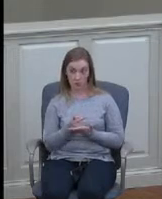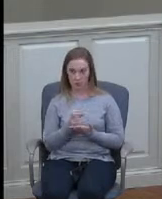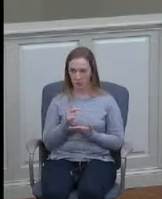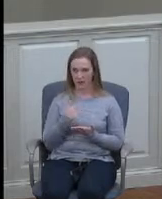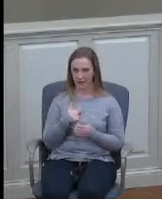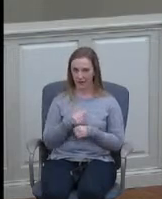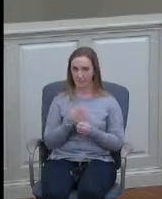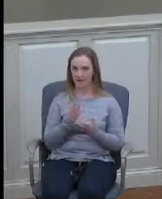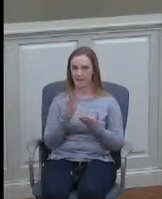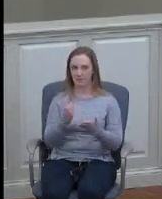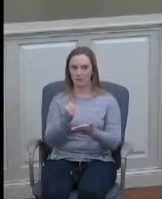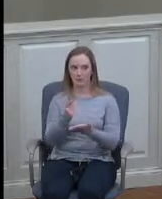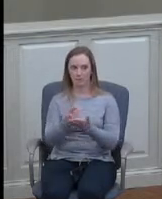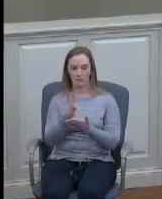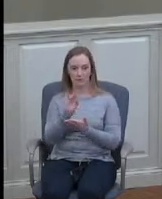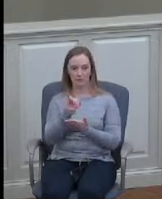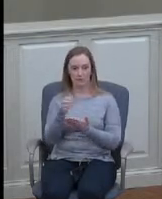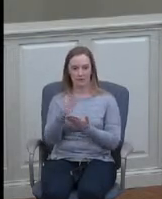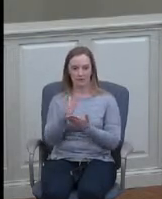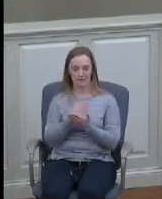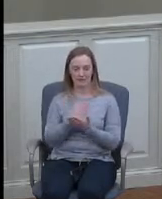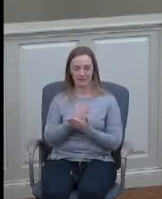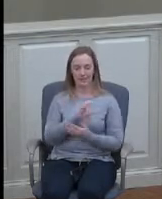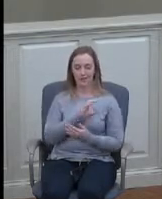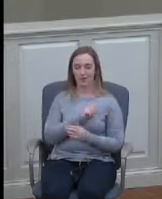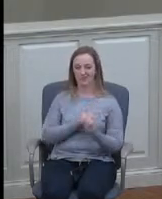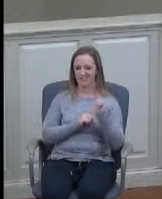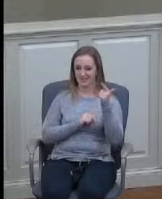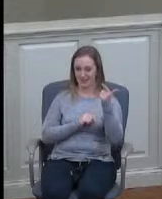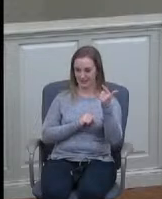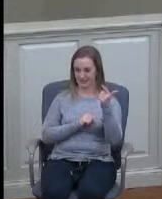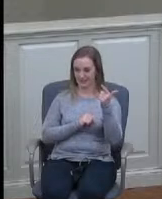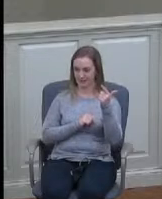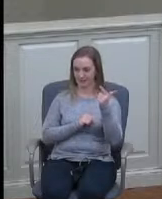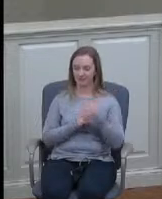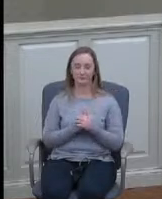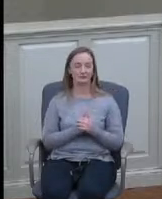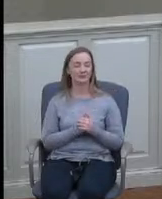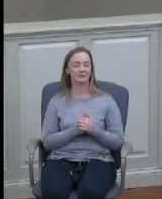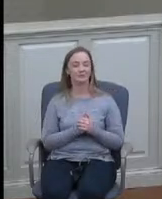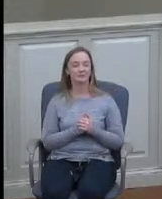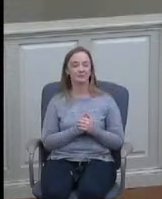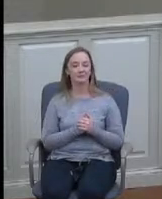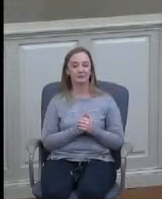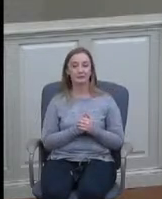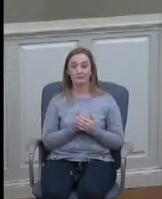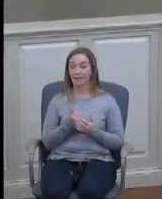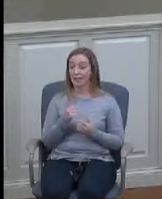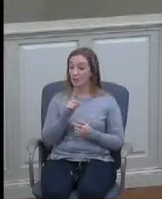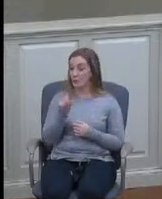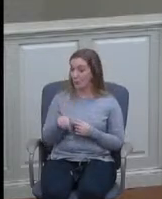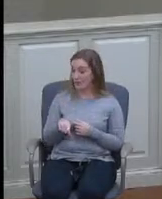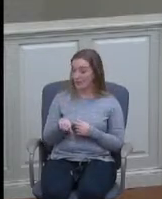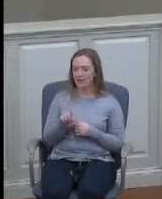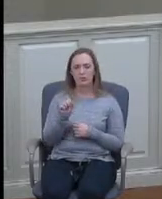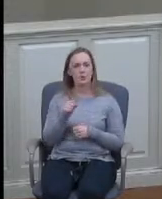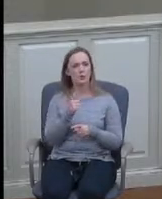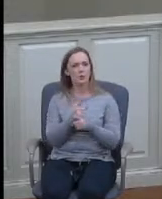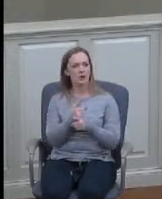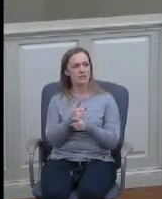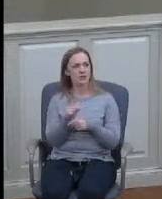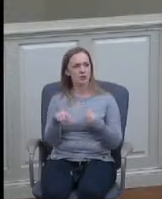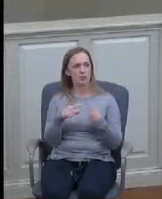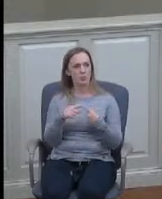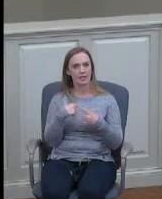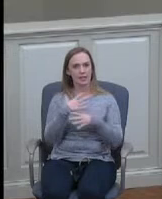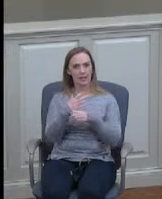motion to approve the bill list. Okay. Second? And we have a motion by Commissioner Holland, second by Commissioner Cottle. You have a question, ma'am? Right, so when I get the bill list,